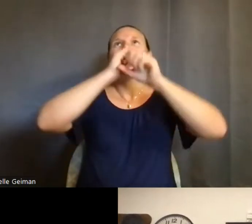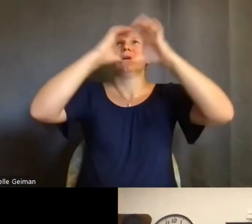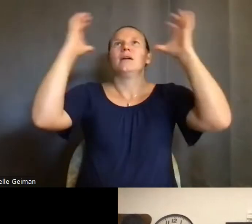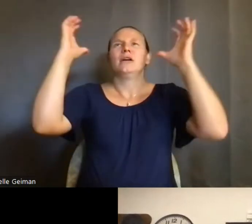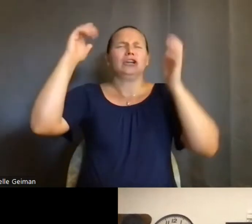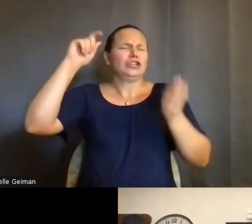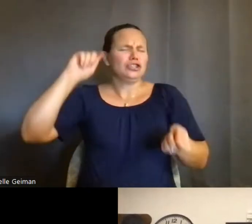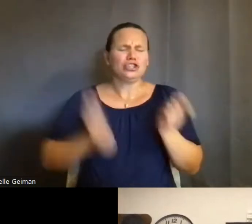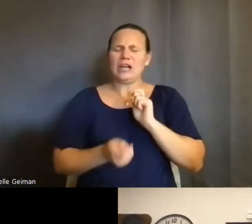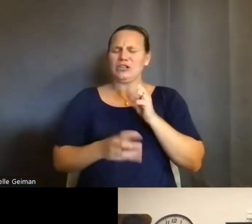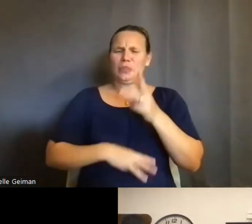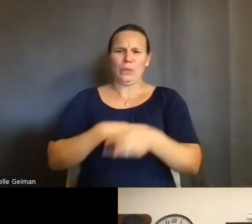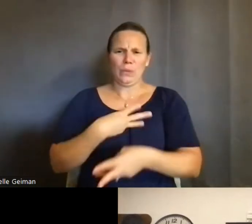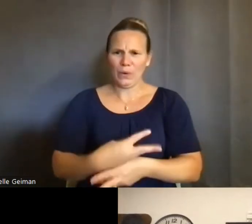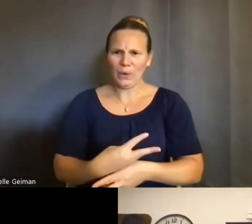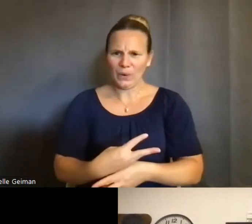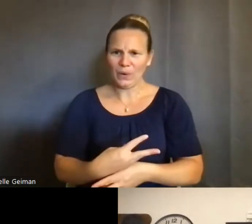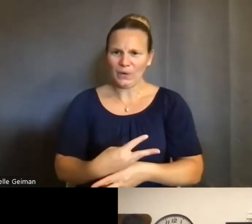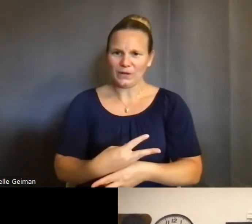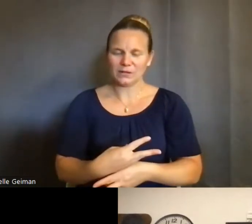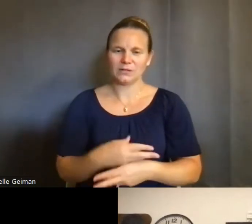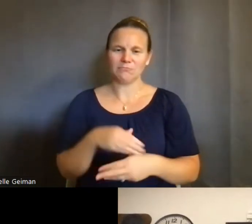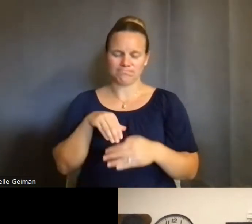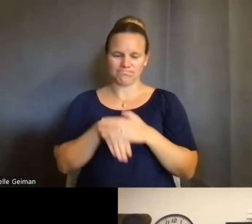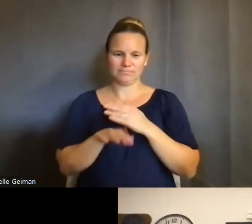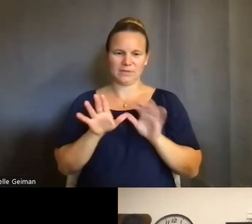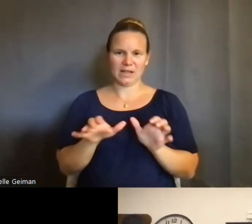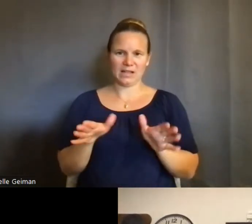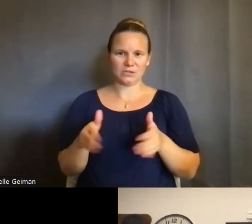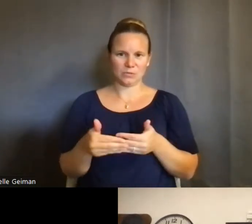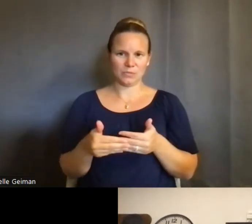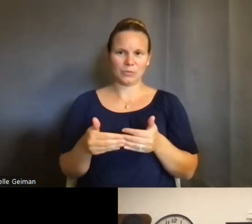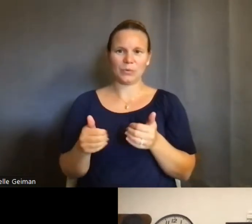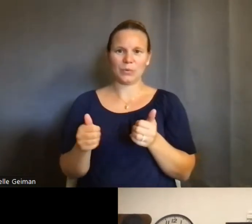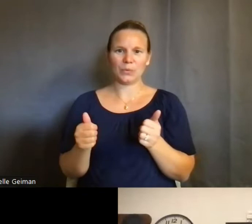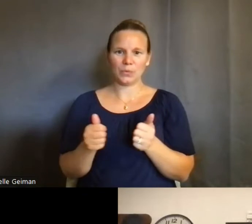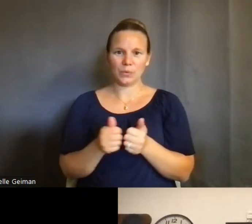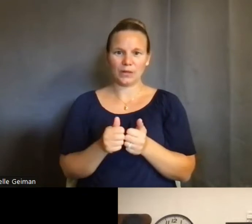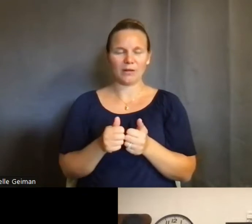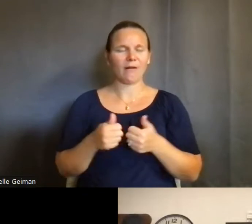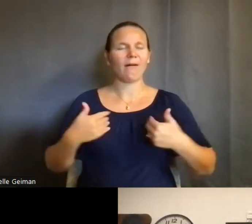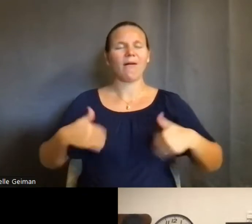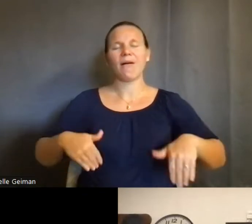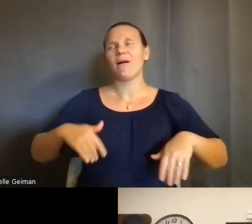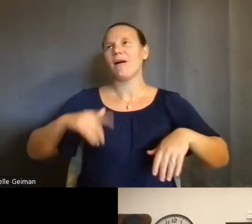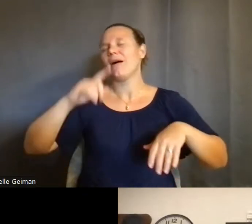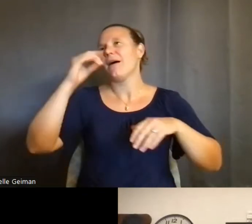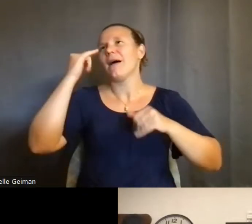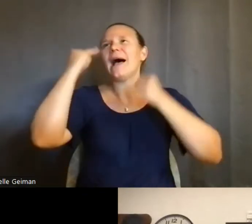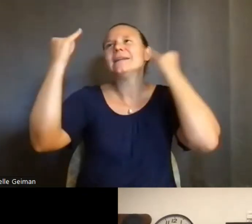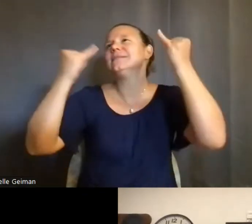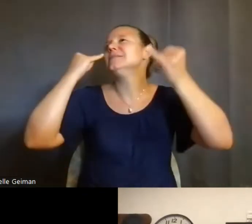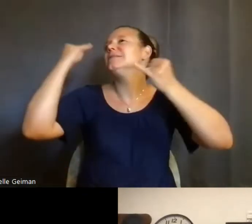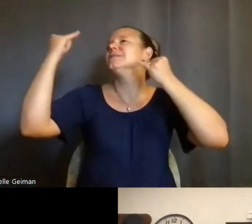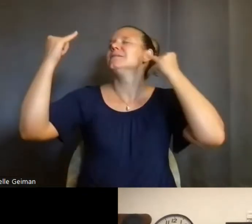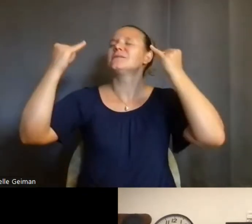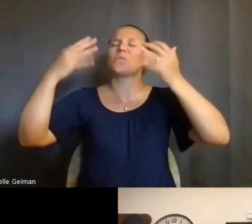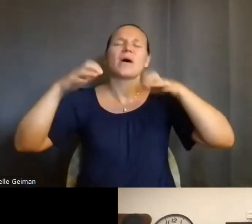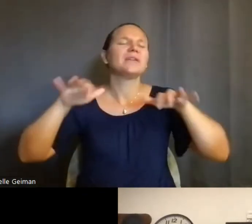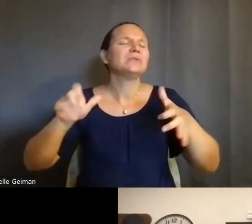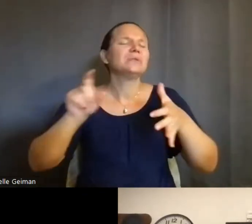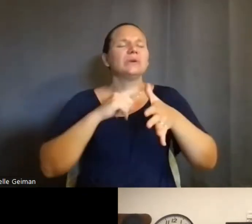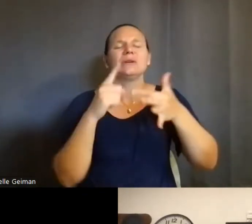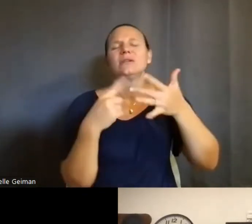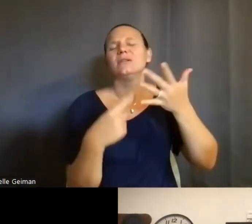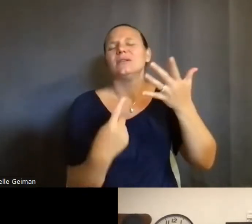changing the world, right? And you get in your classroom with these grandiose ideas of what it's going to be like to get